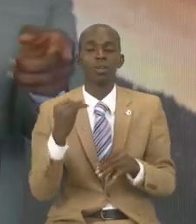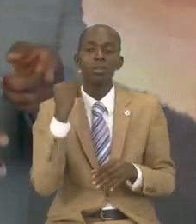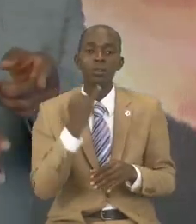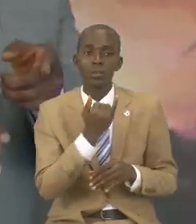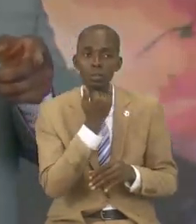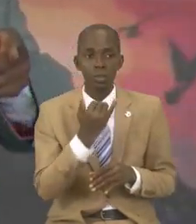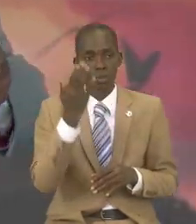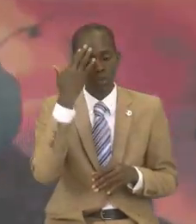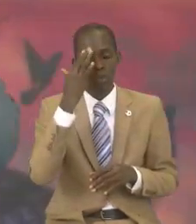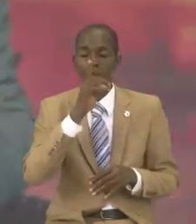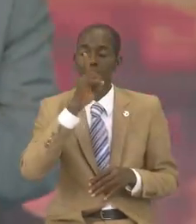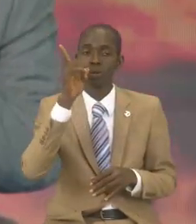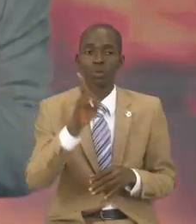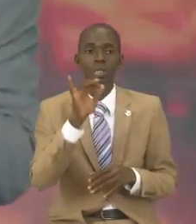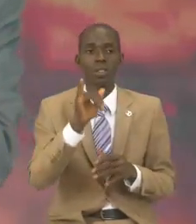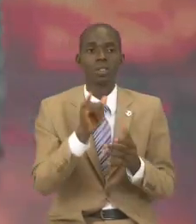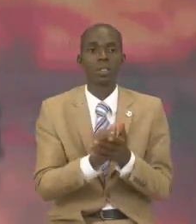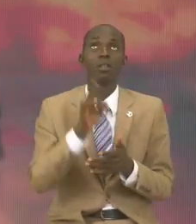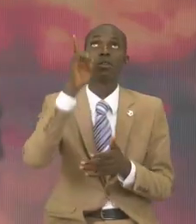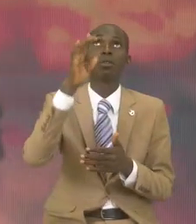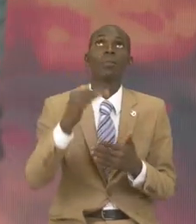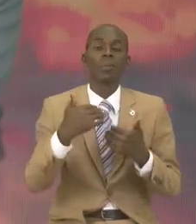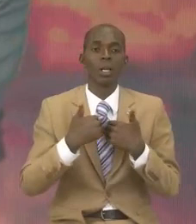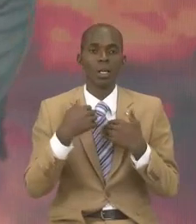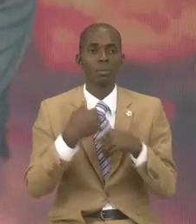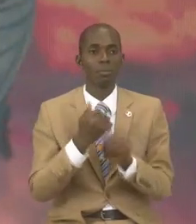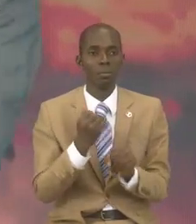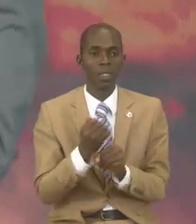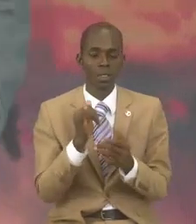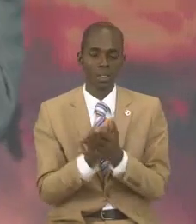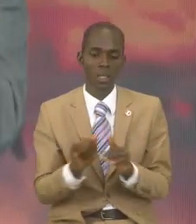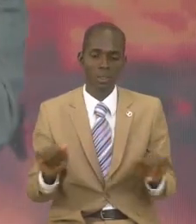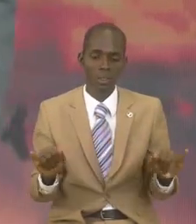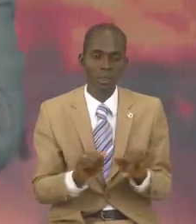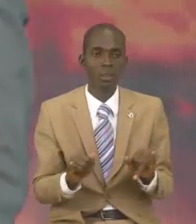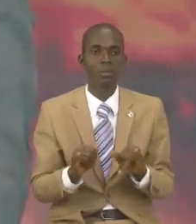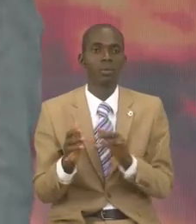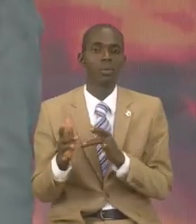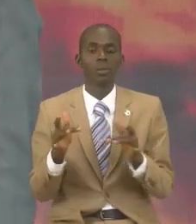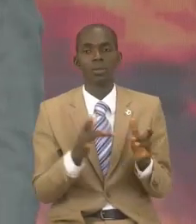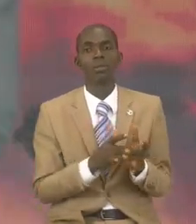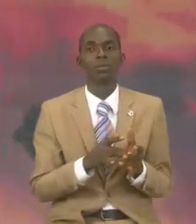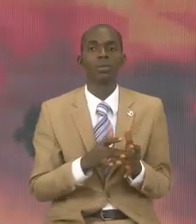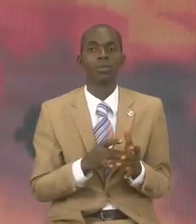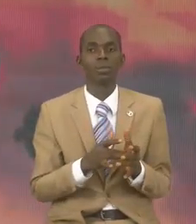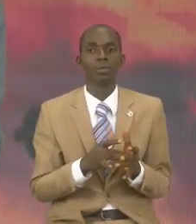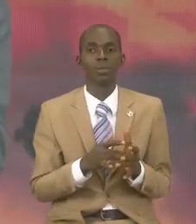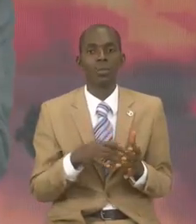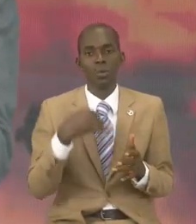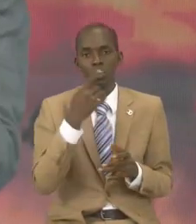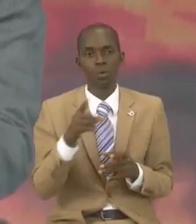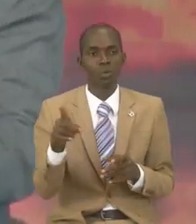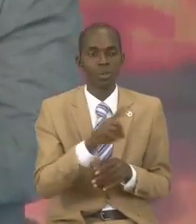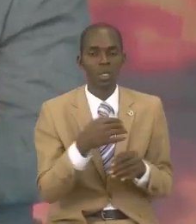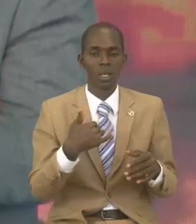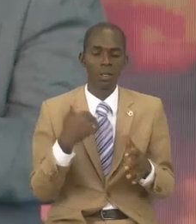that God has made that same Jesus, whom ye